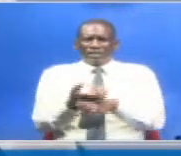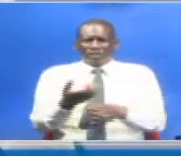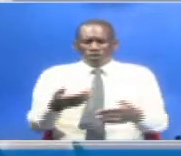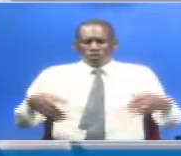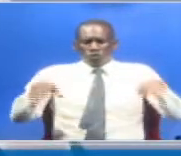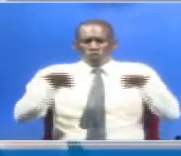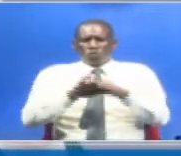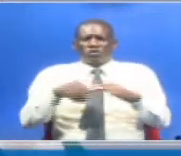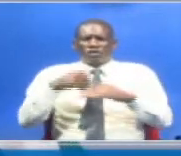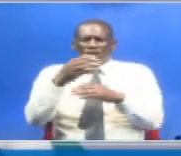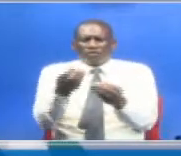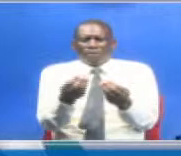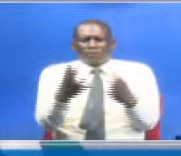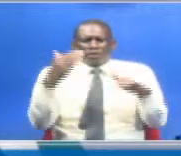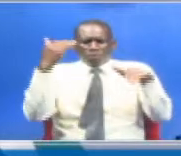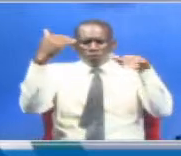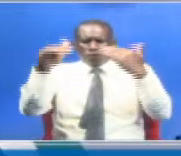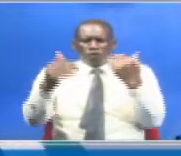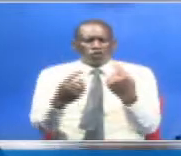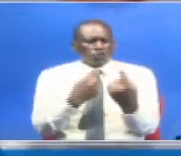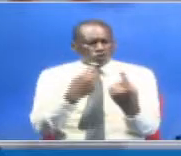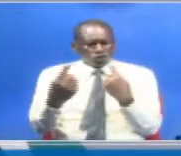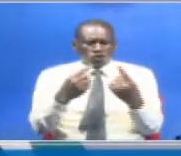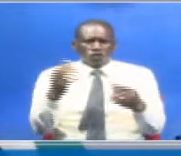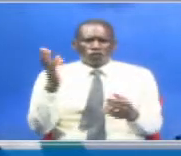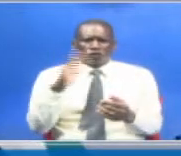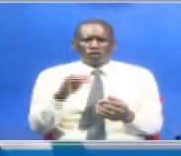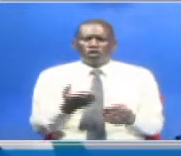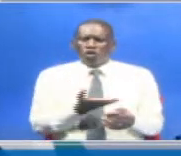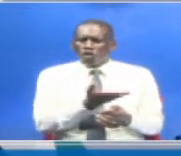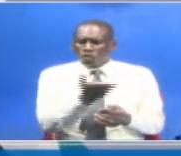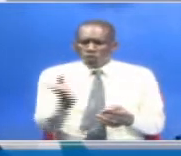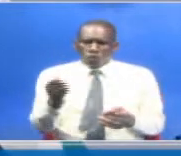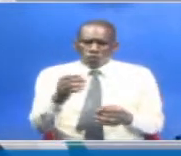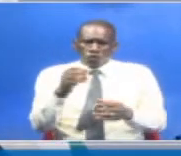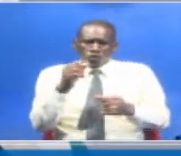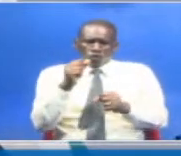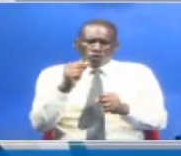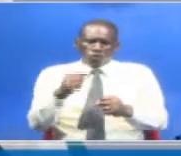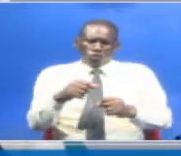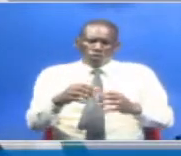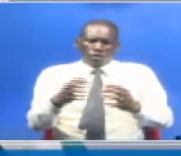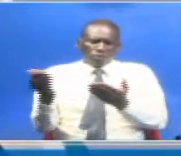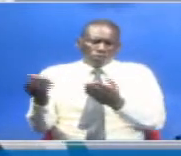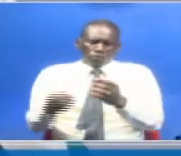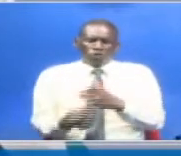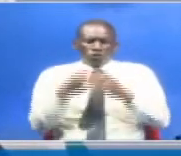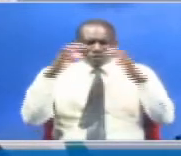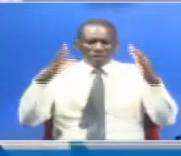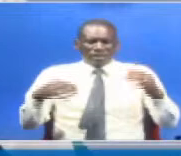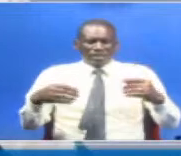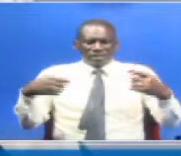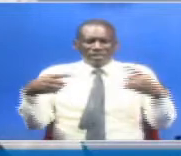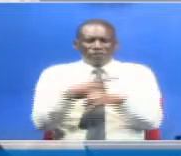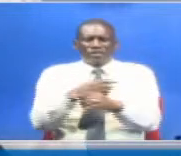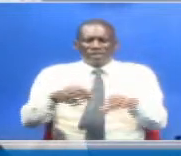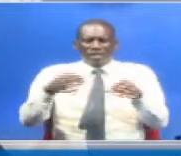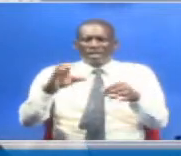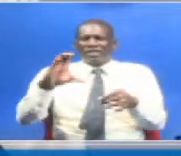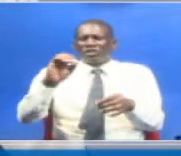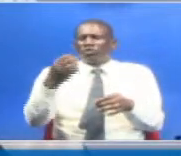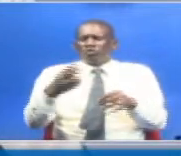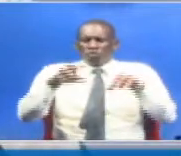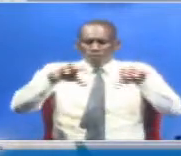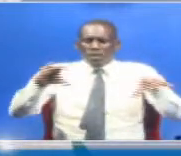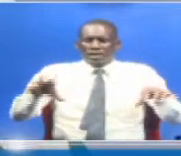many expert speakers, those who've made such a difference in the carbon markets world, and I hope I'll do my